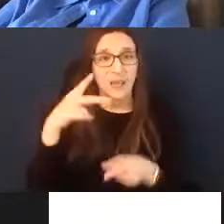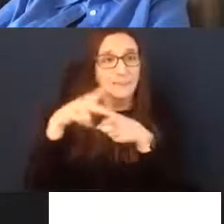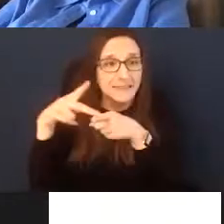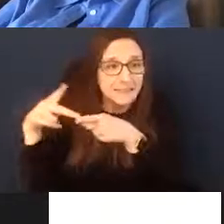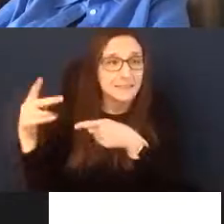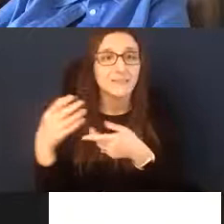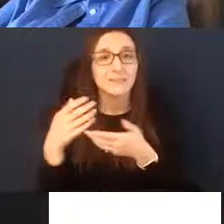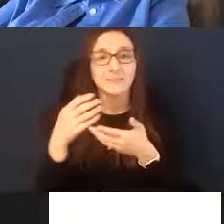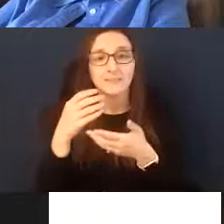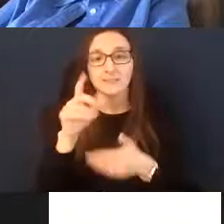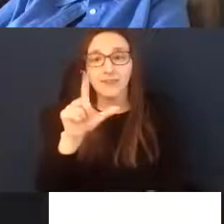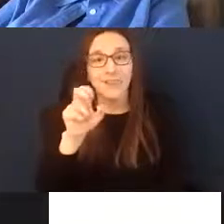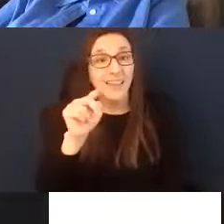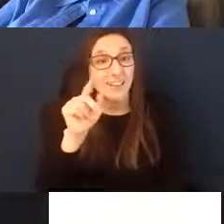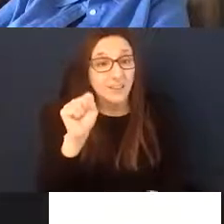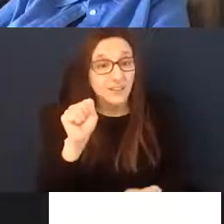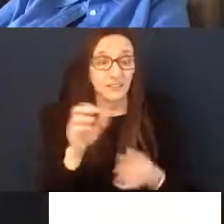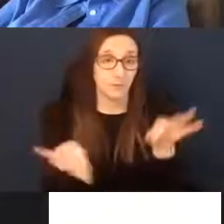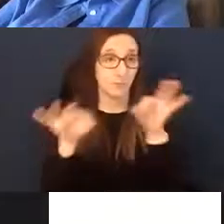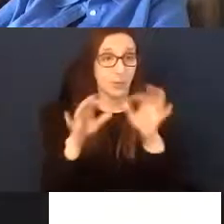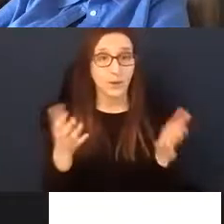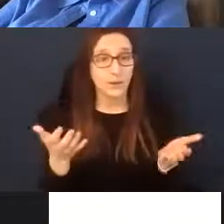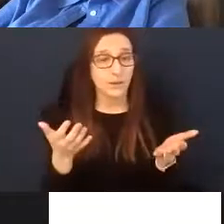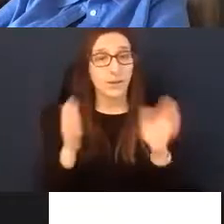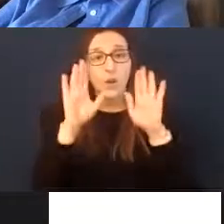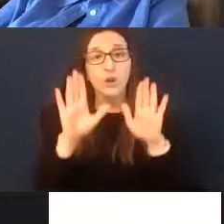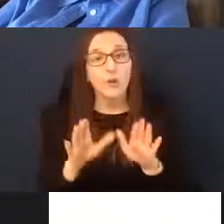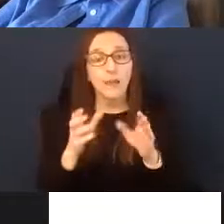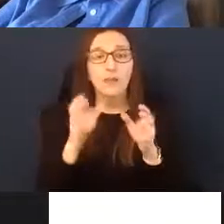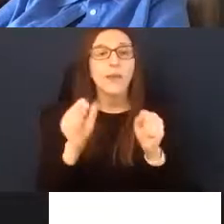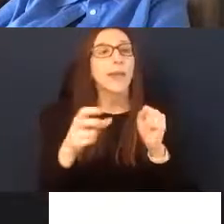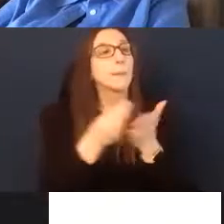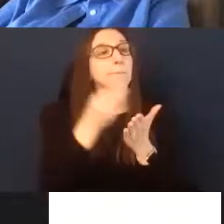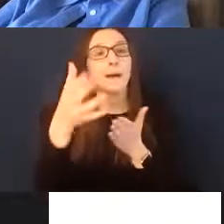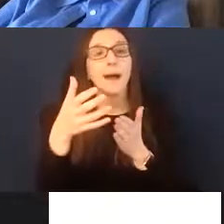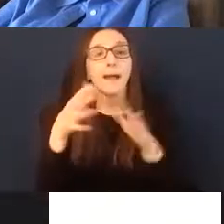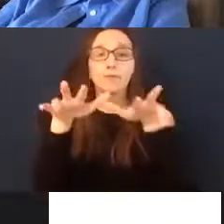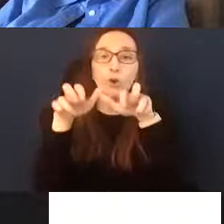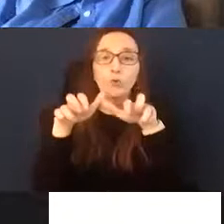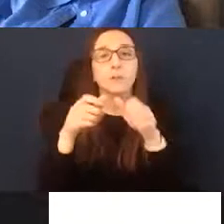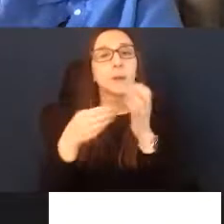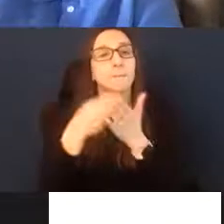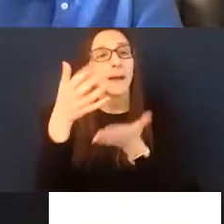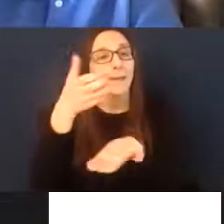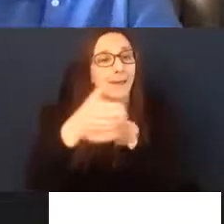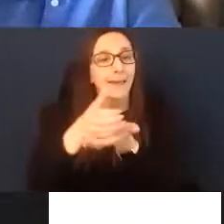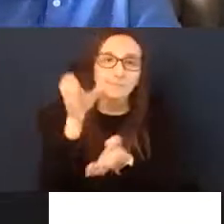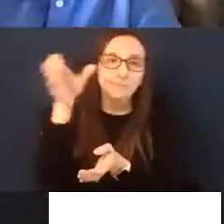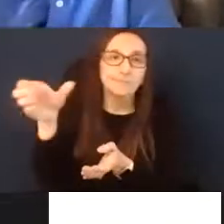right now during this time. They have a great shelf life, they're inexpensive, and they provide you with all the